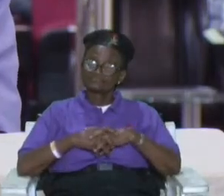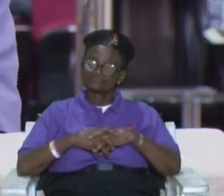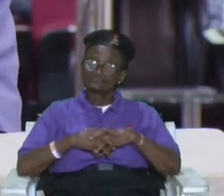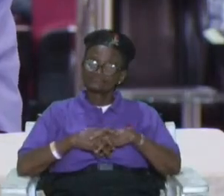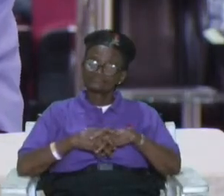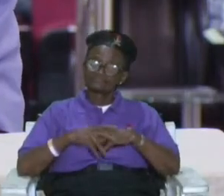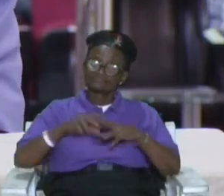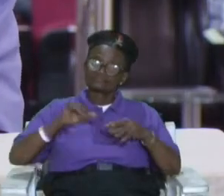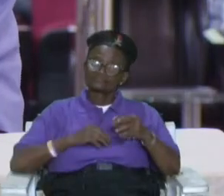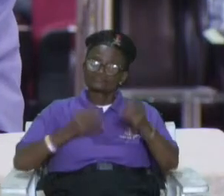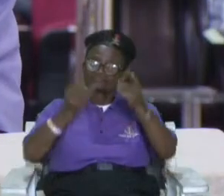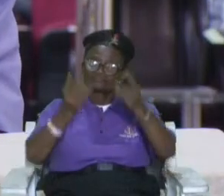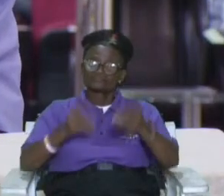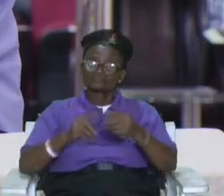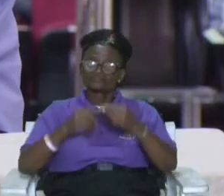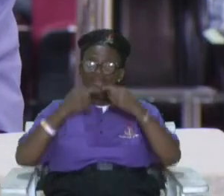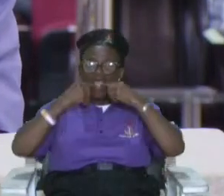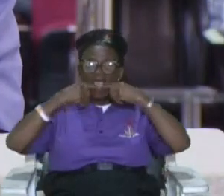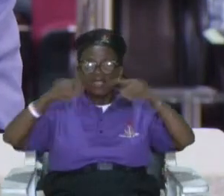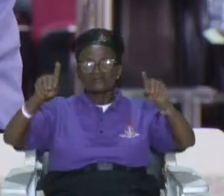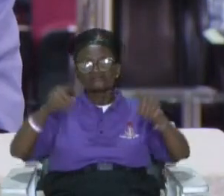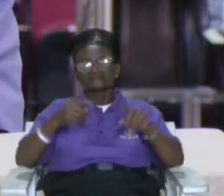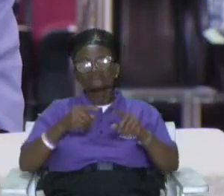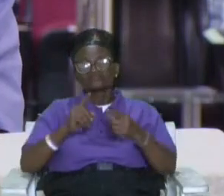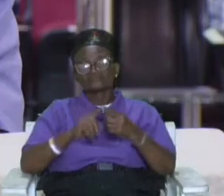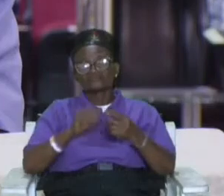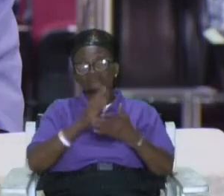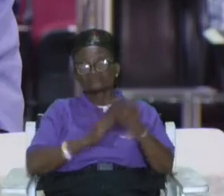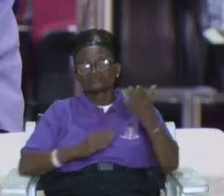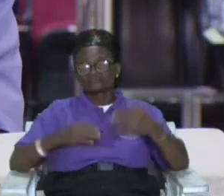I want to decree to somebody that from now on,